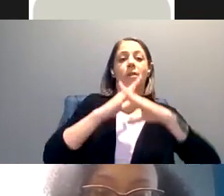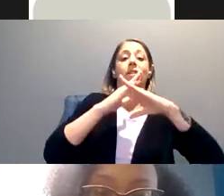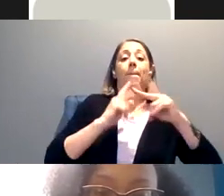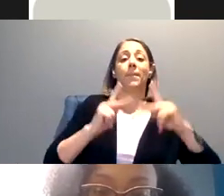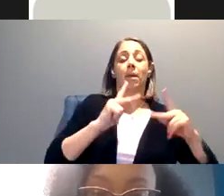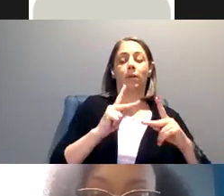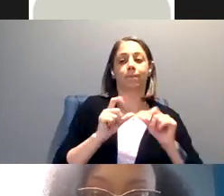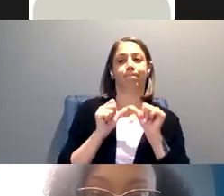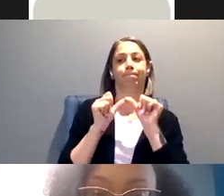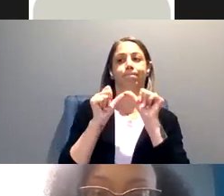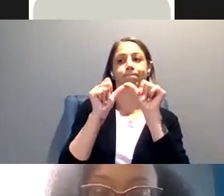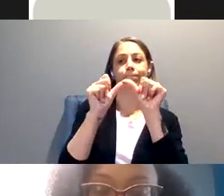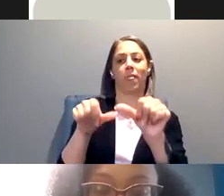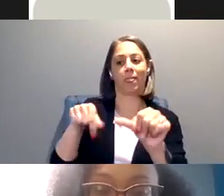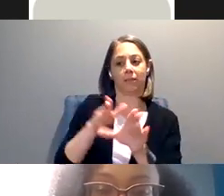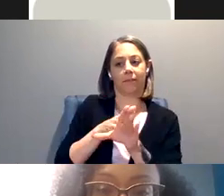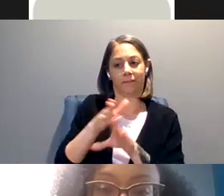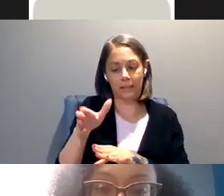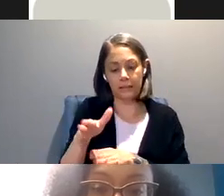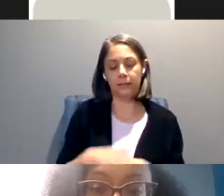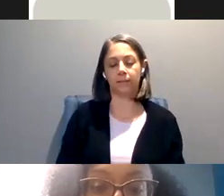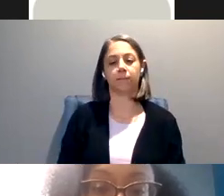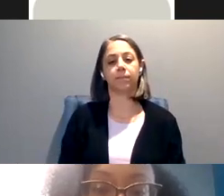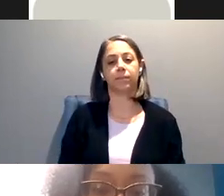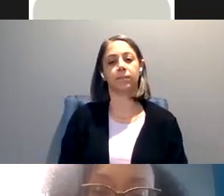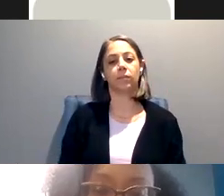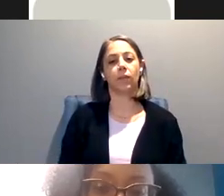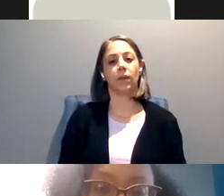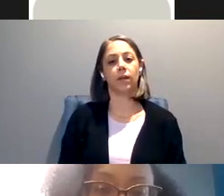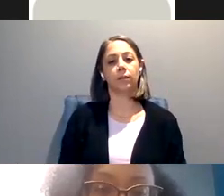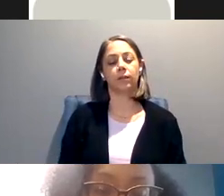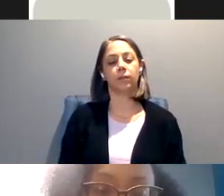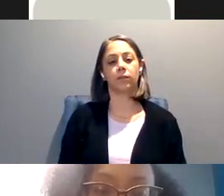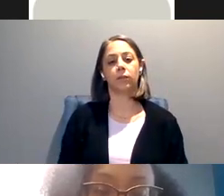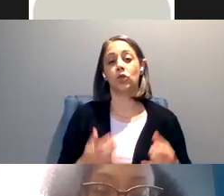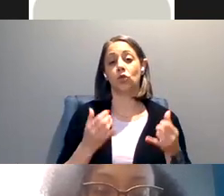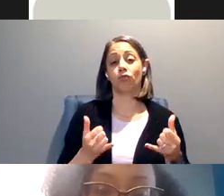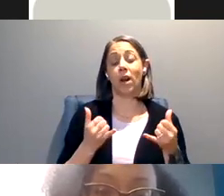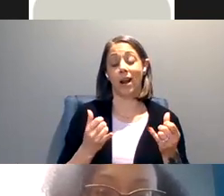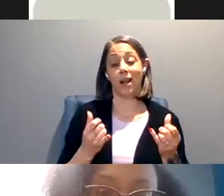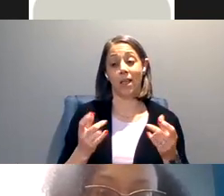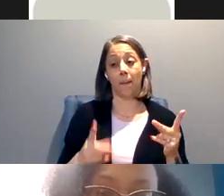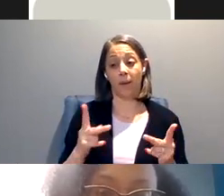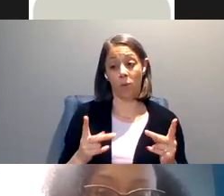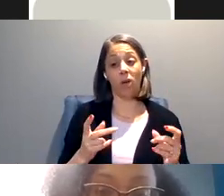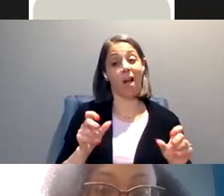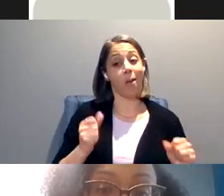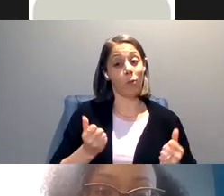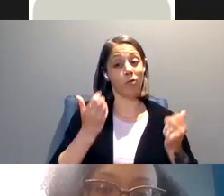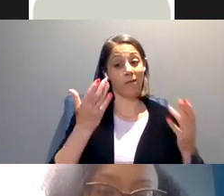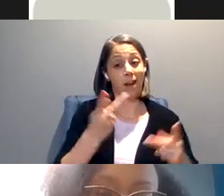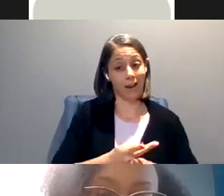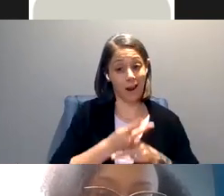as long as they'd like to. So the current supply of folks that are able to provide care in Minnesota is